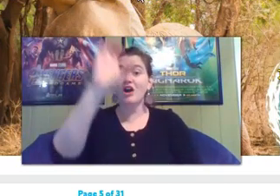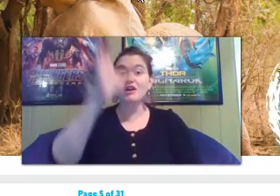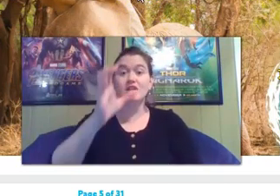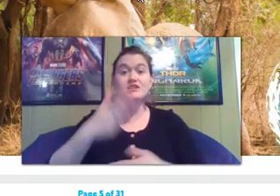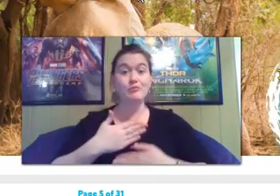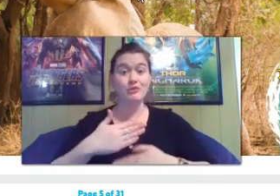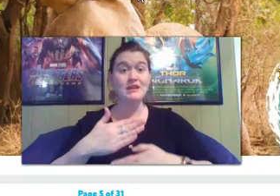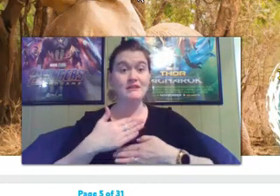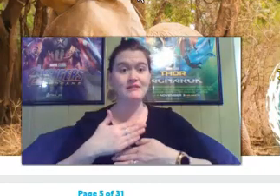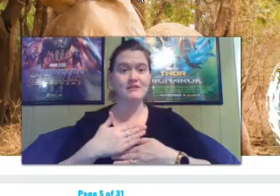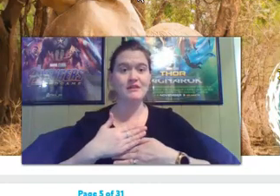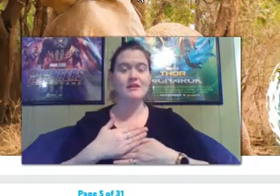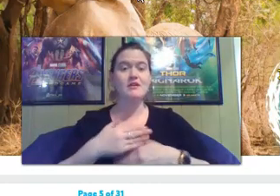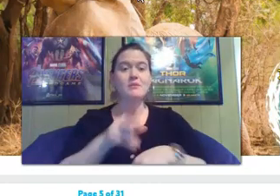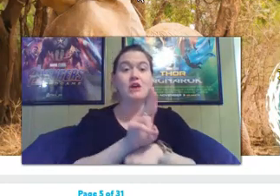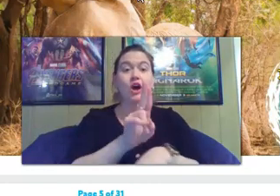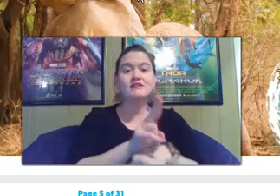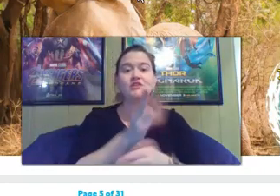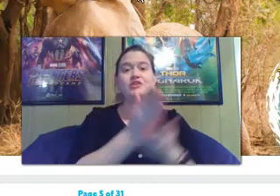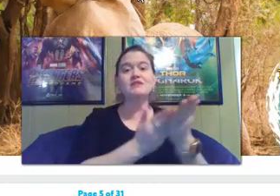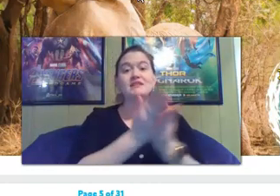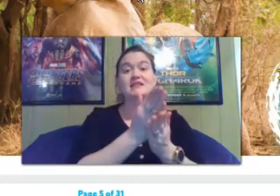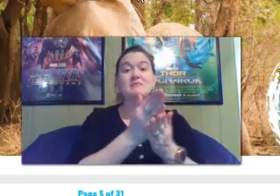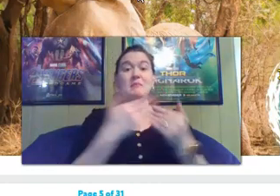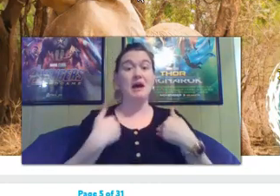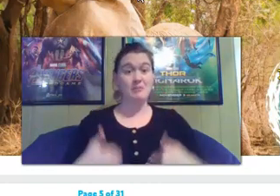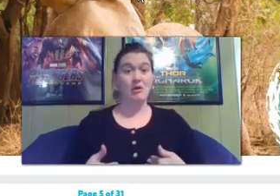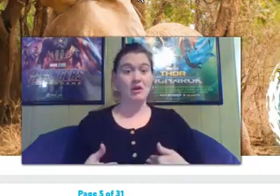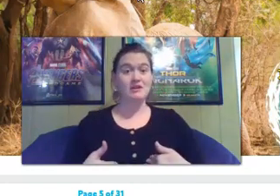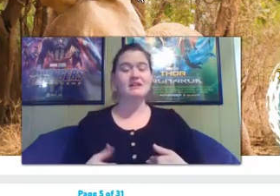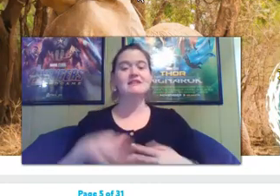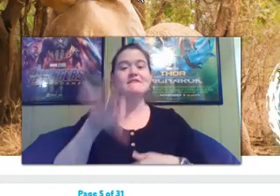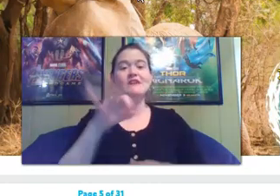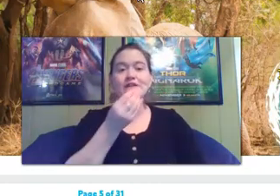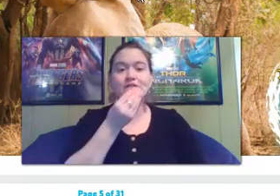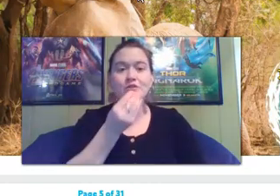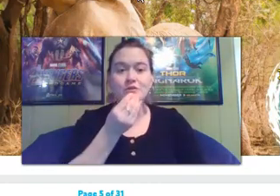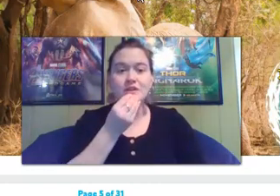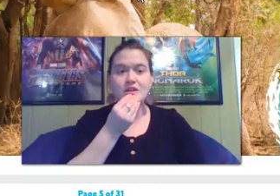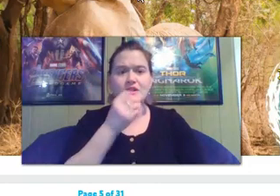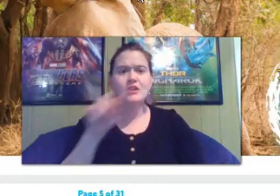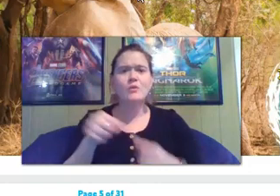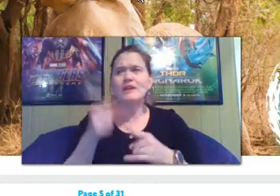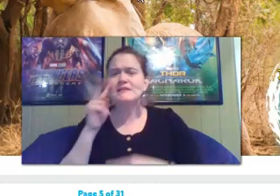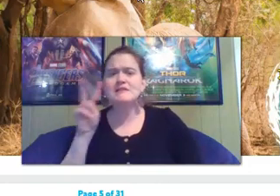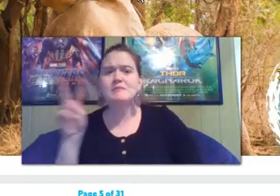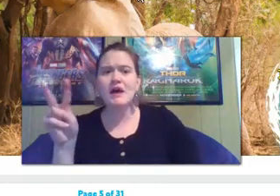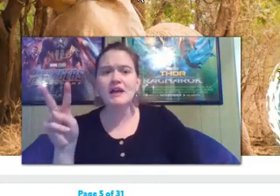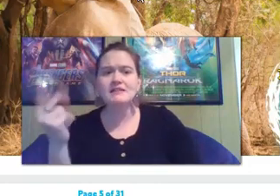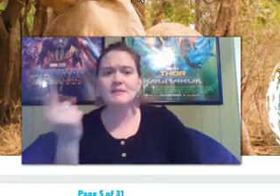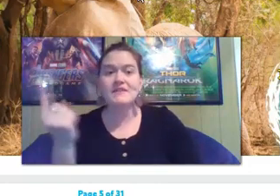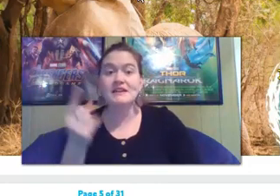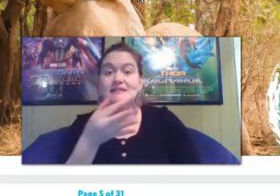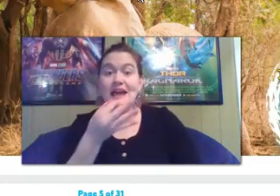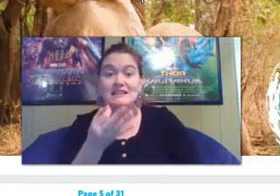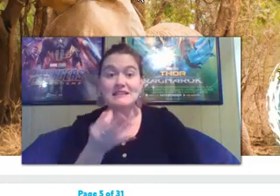its trunk to breathe, but also uses this body part to find food. When it